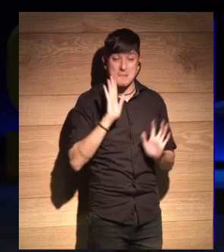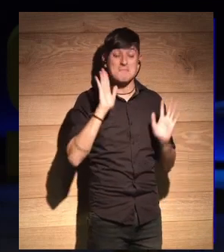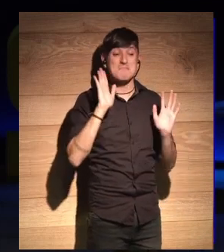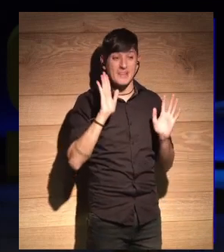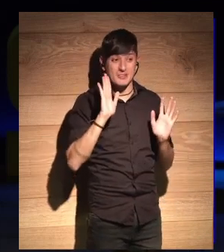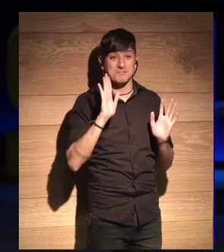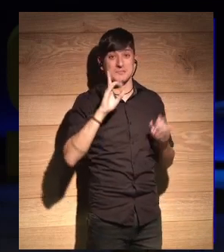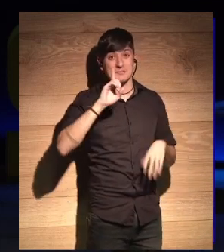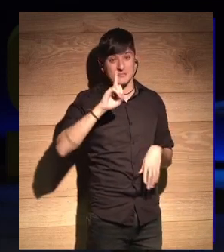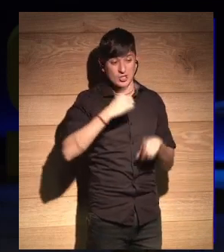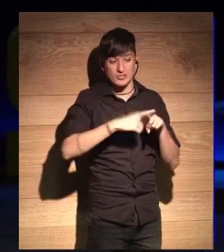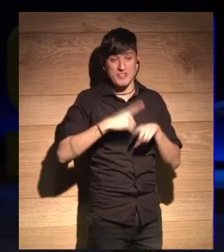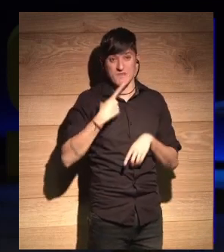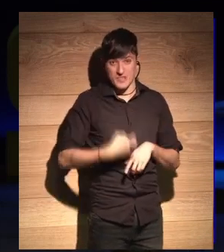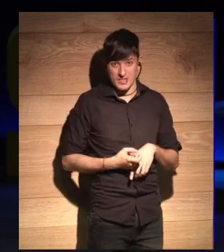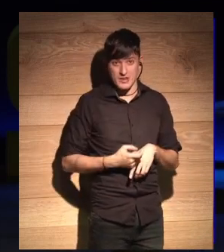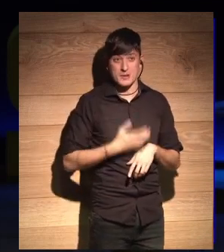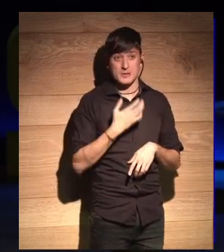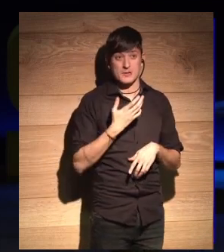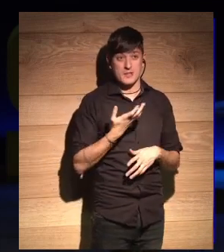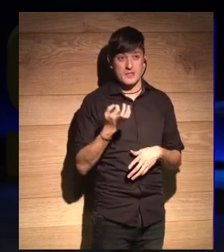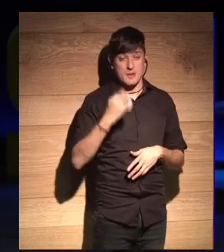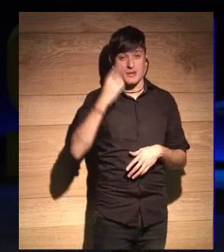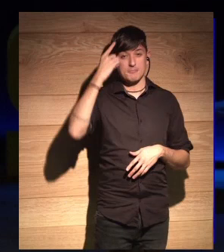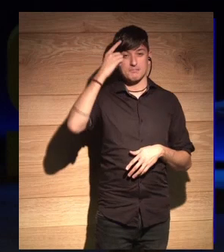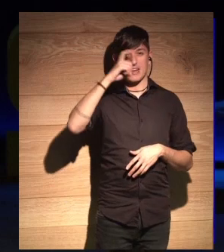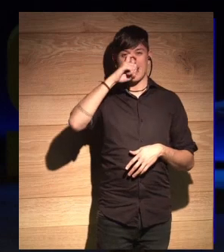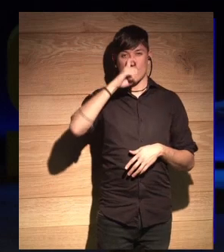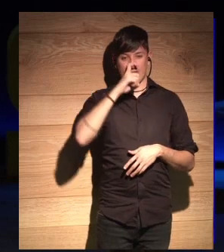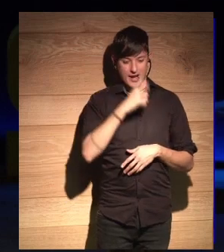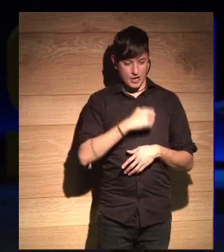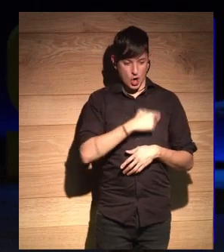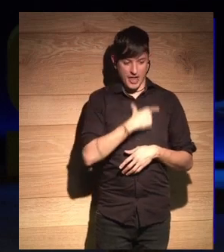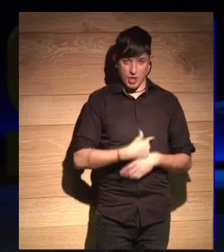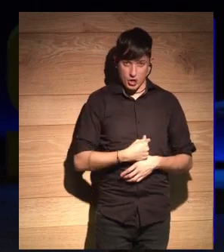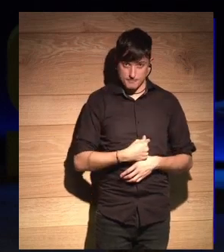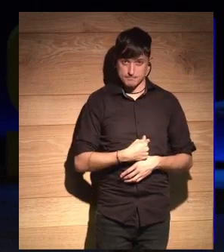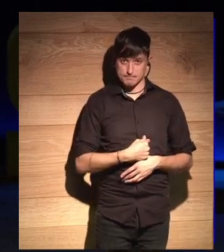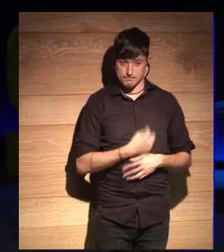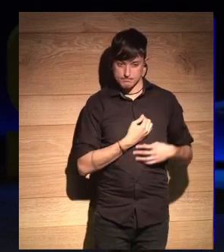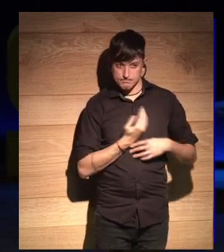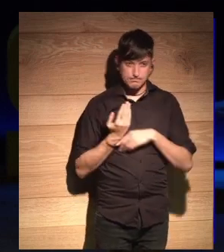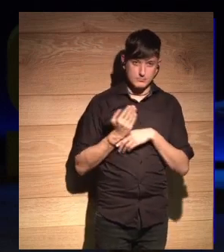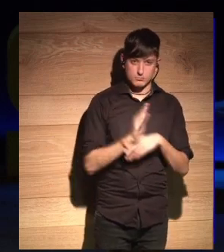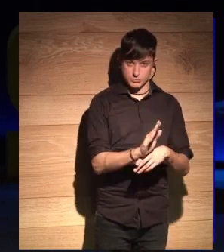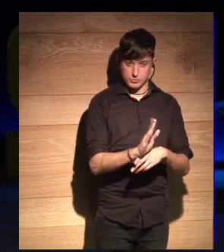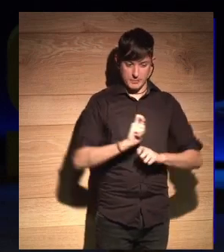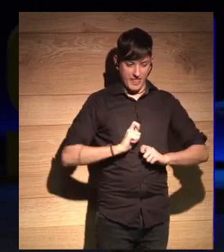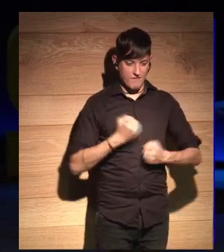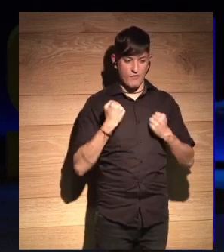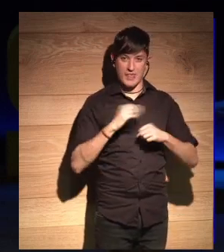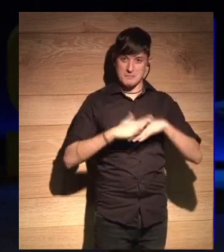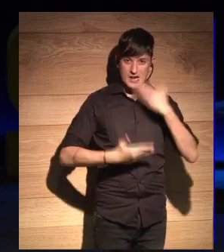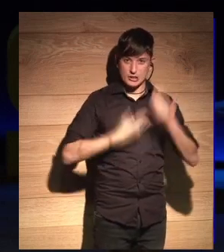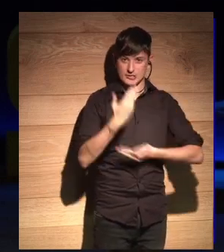human part that we have to remember and to continue on, even though you have no idea how the fuck you're going to do